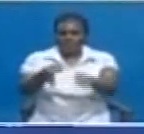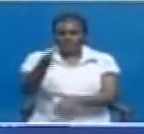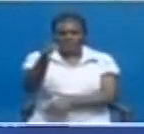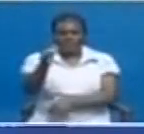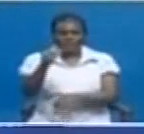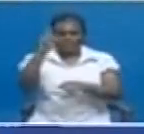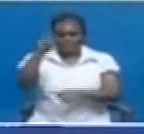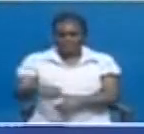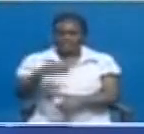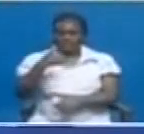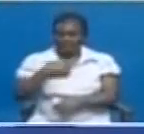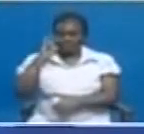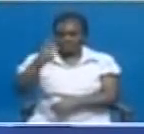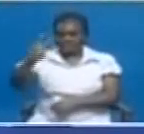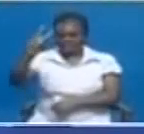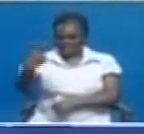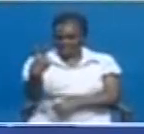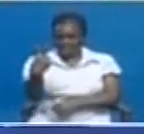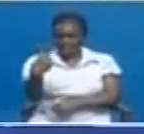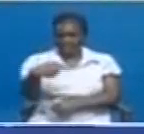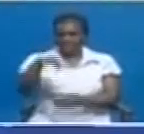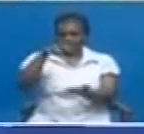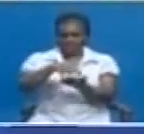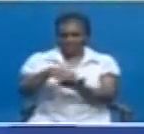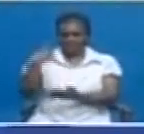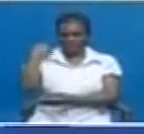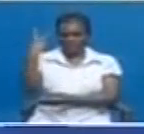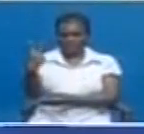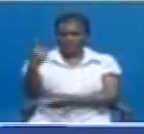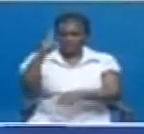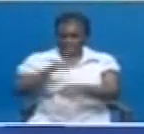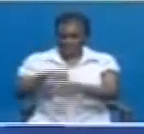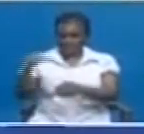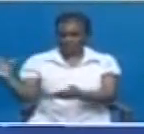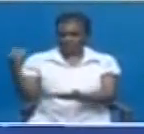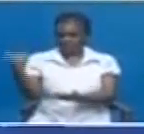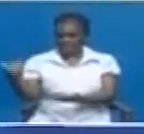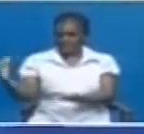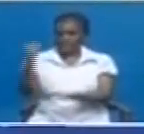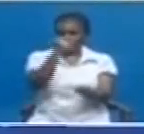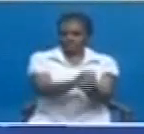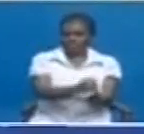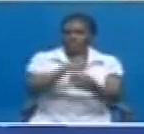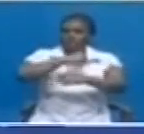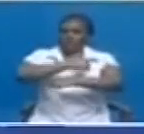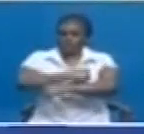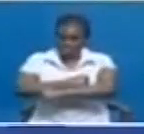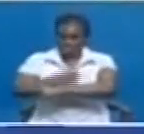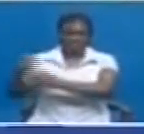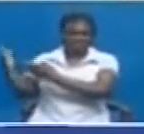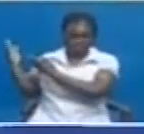to have a second look at one. When we admit our children into schools like